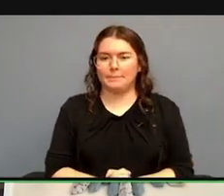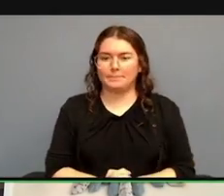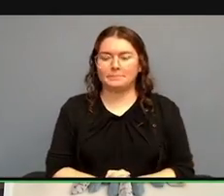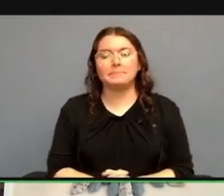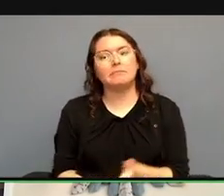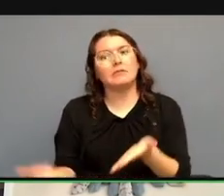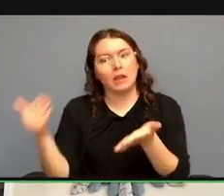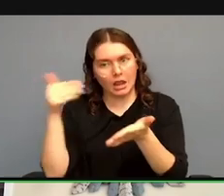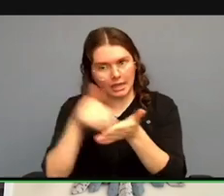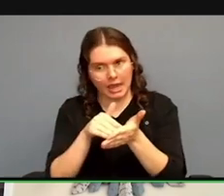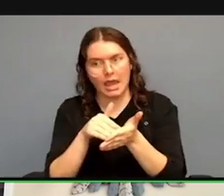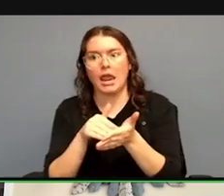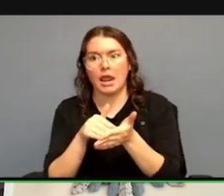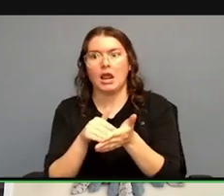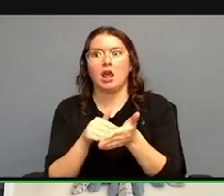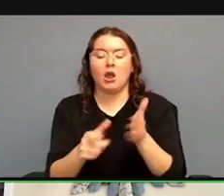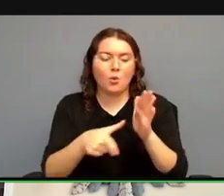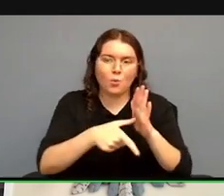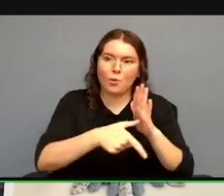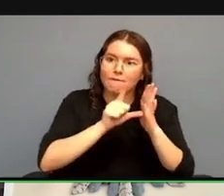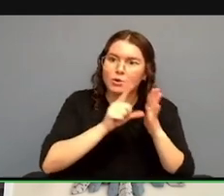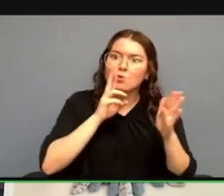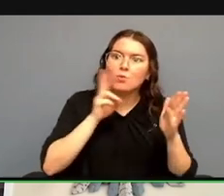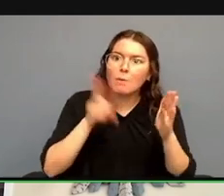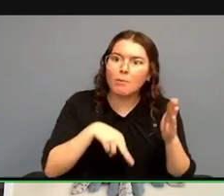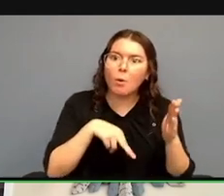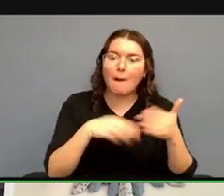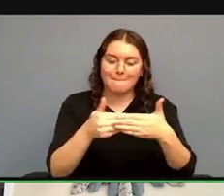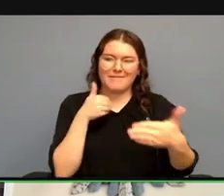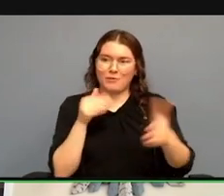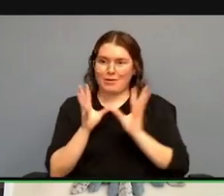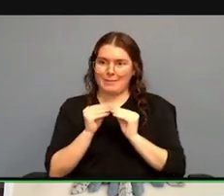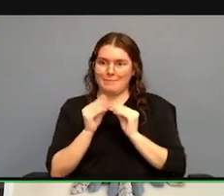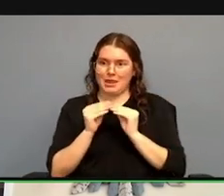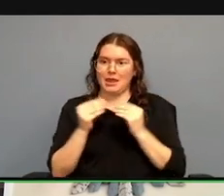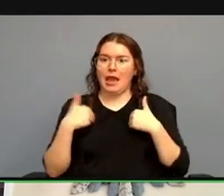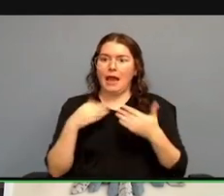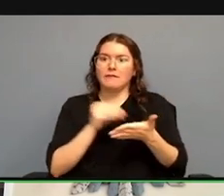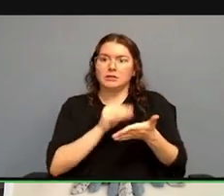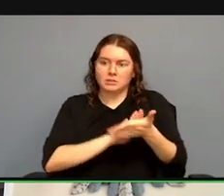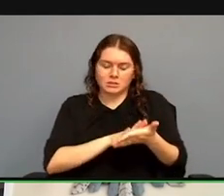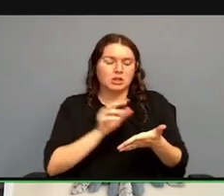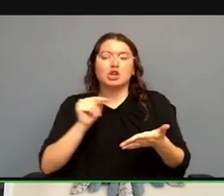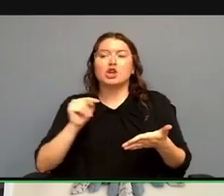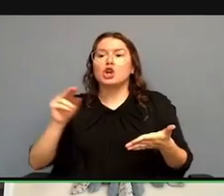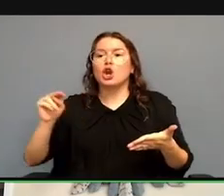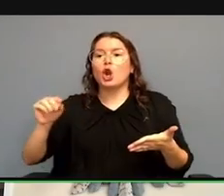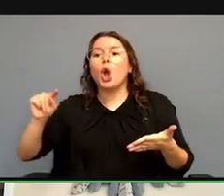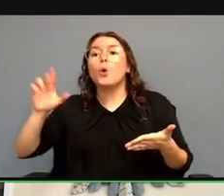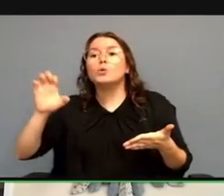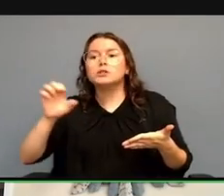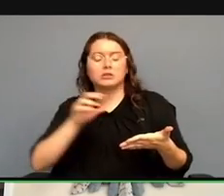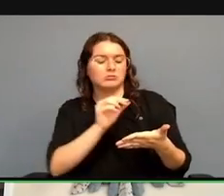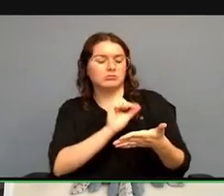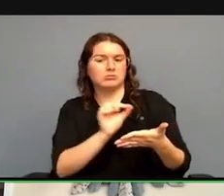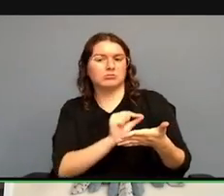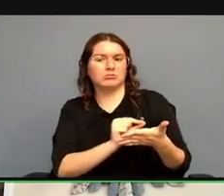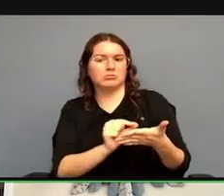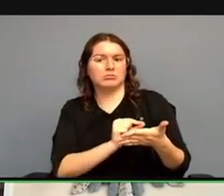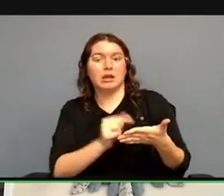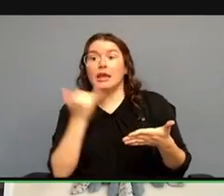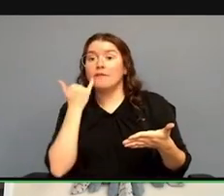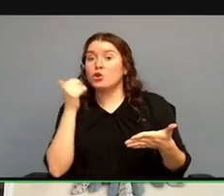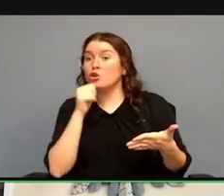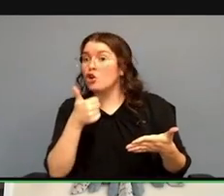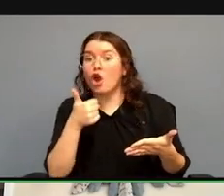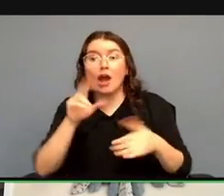Again, review those reports ahead of time. Make notes. If you are not a native English